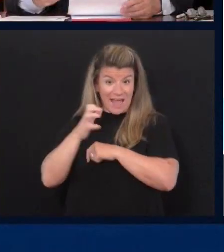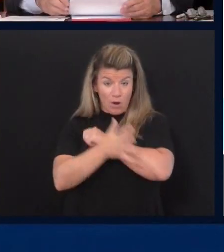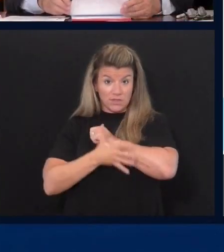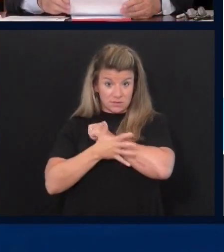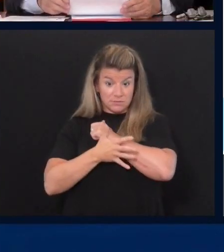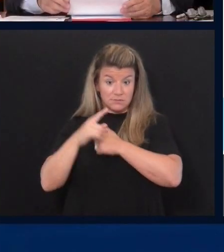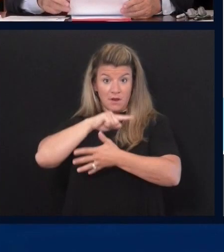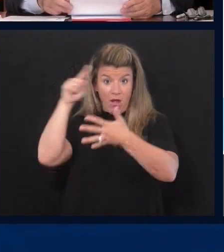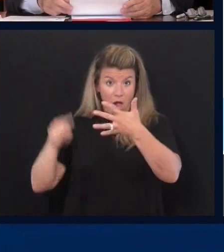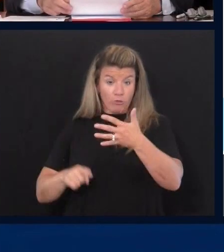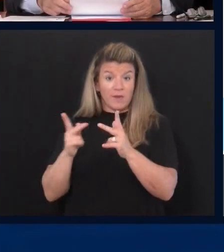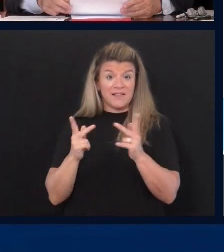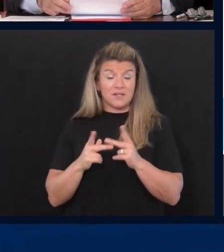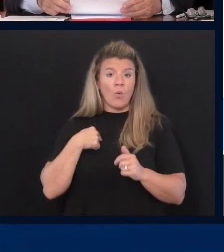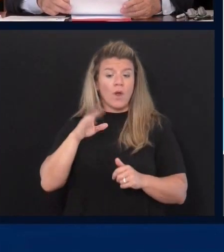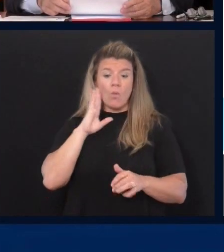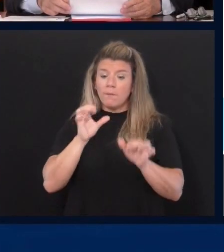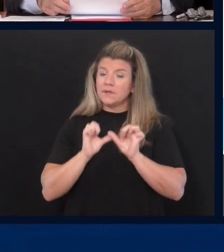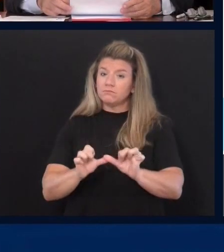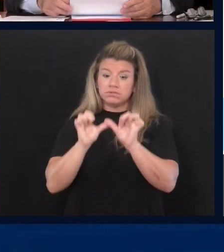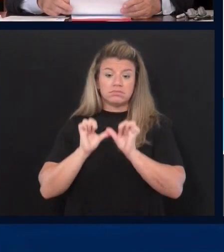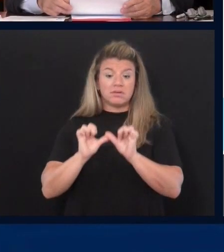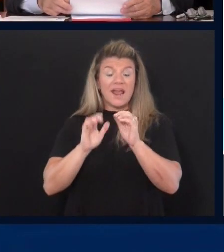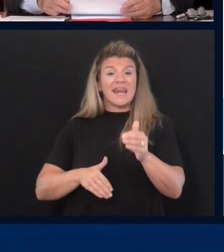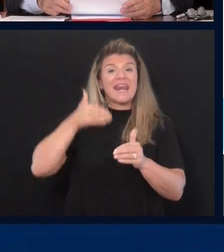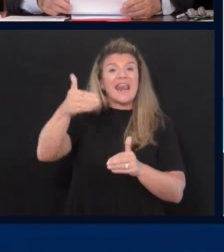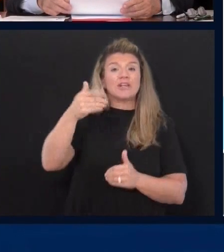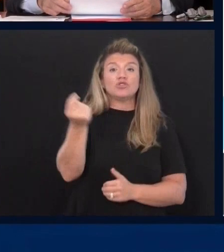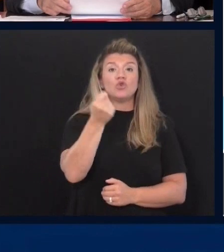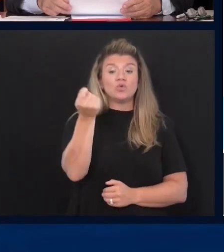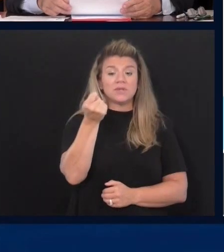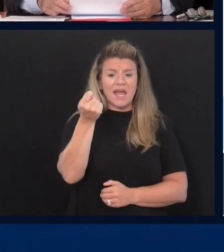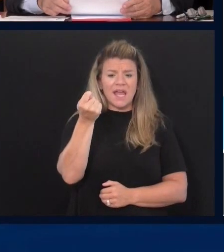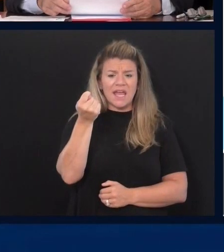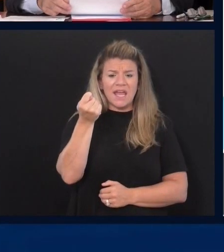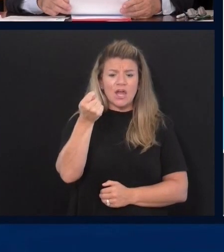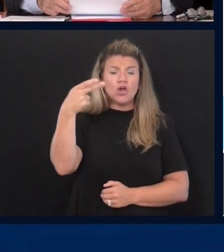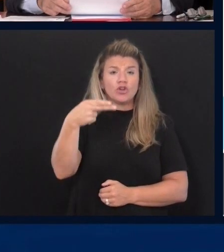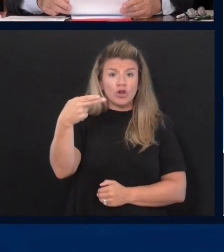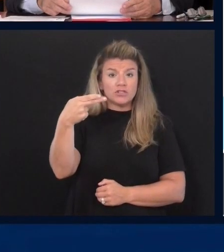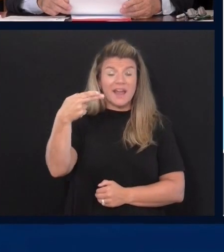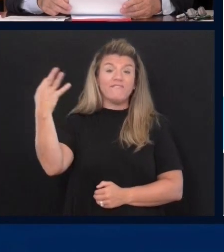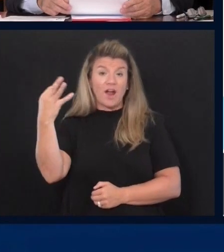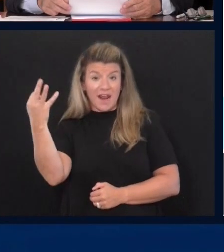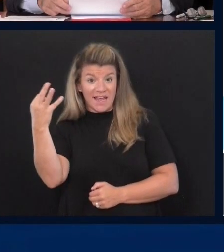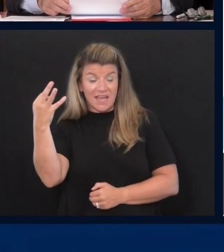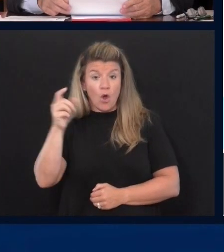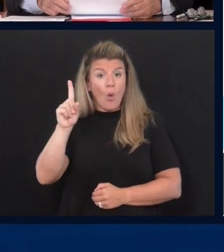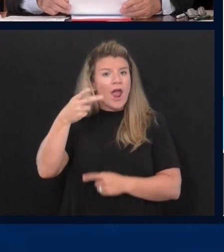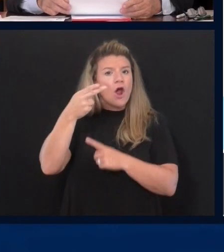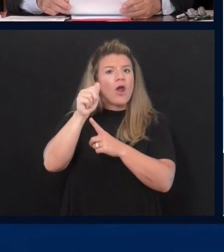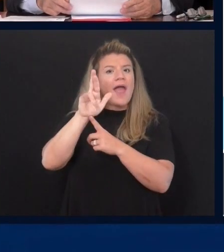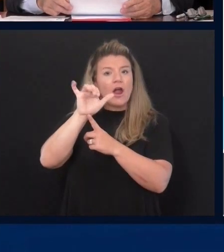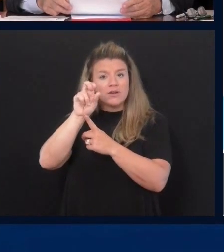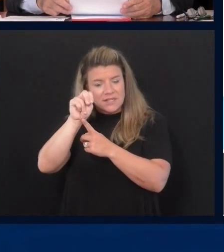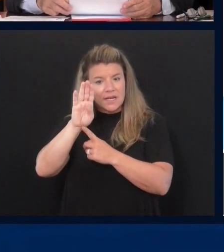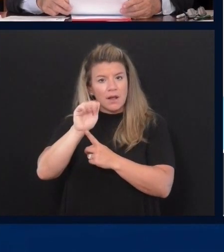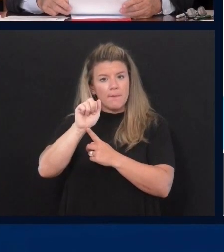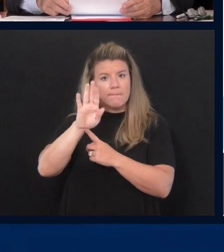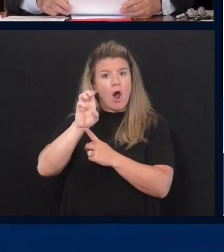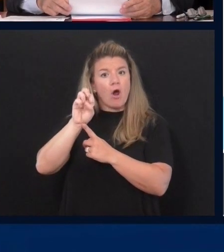now. The next bullet that is available is shut our state back down. This is the